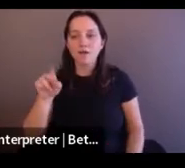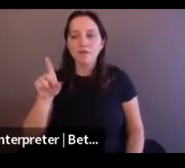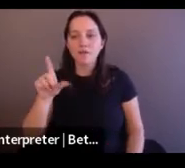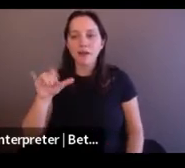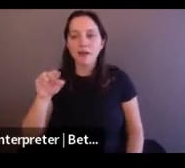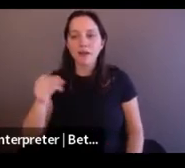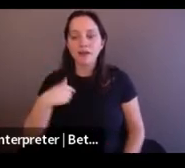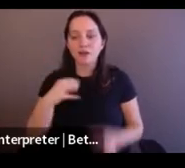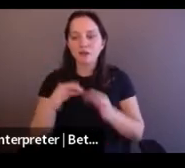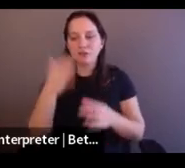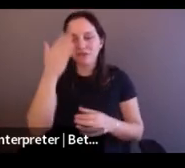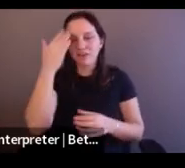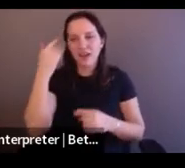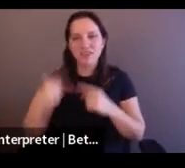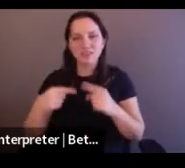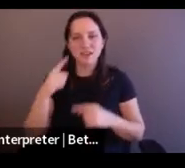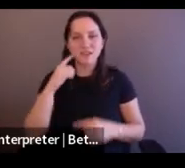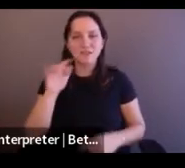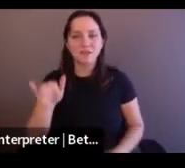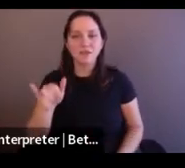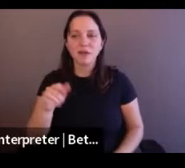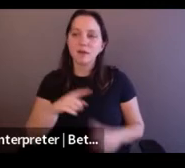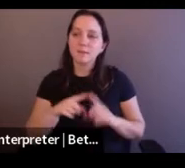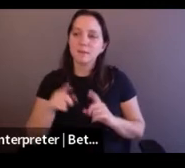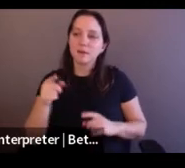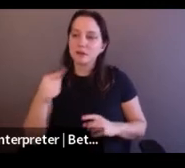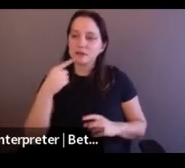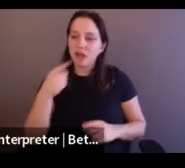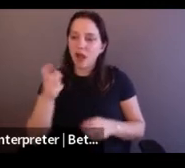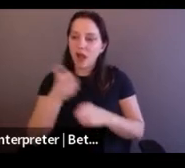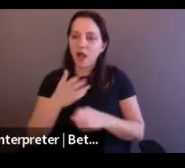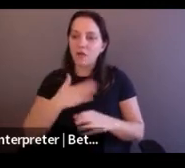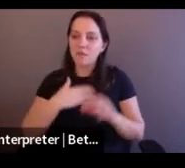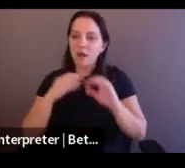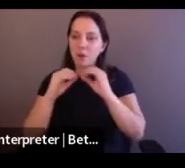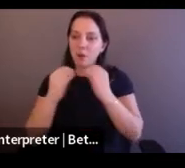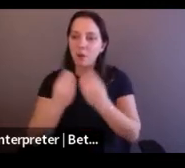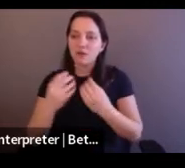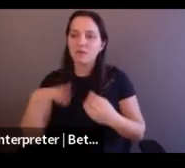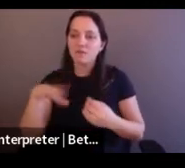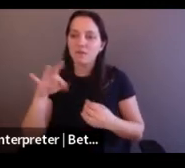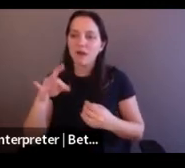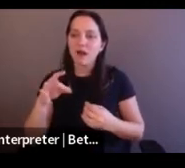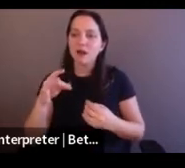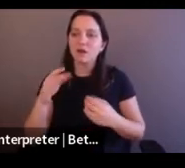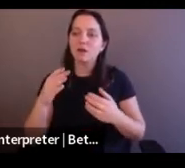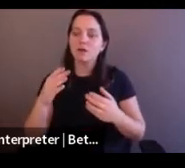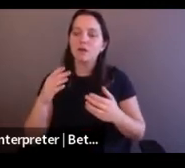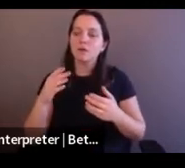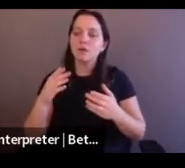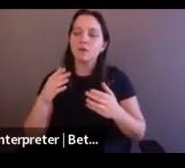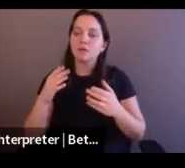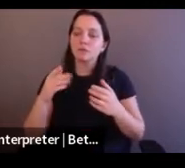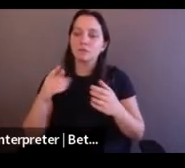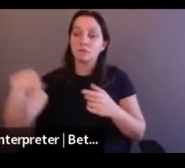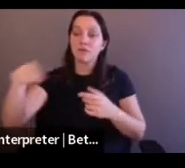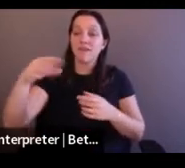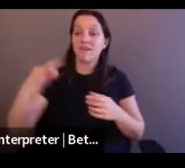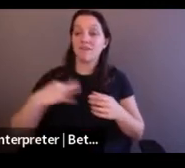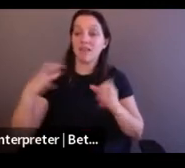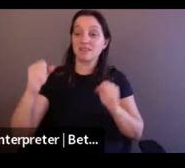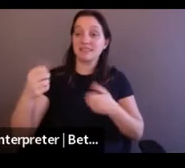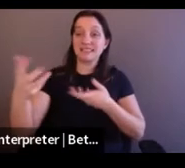work is directly in the community and with high-risk folks. That is really hard. And often there are challenges and barriers to the ways we can